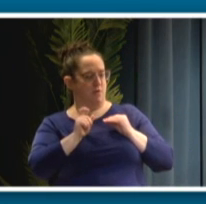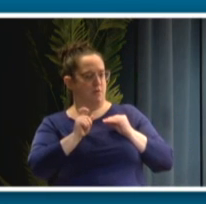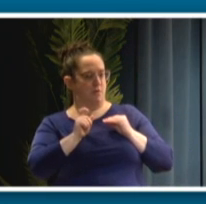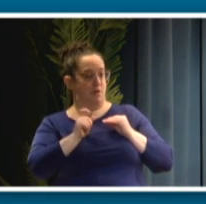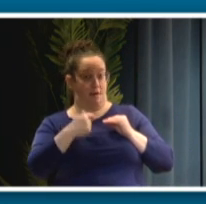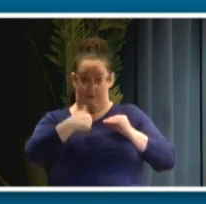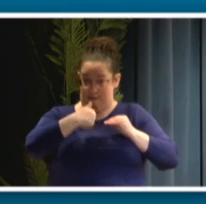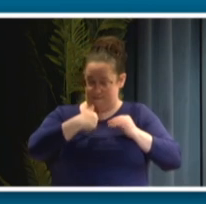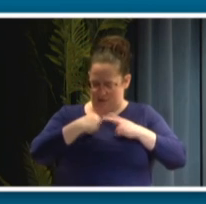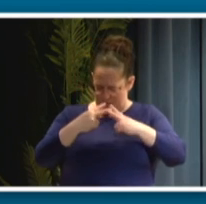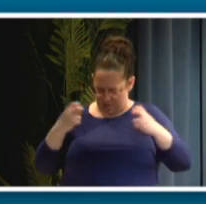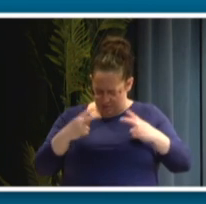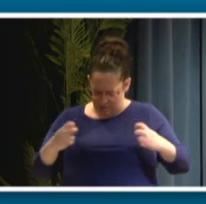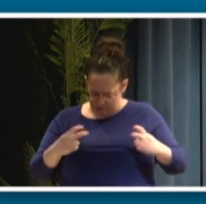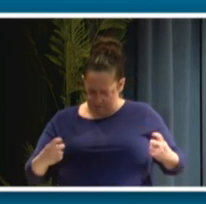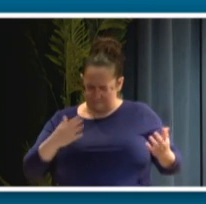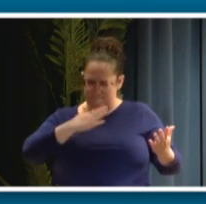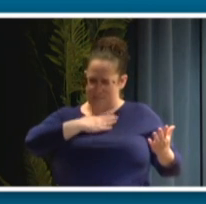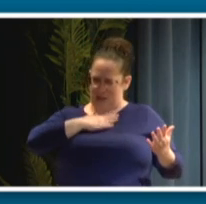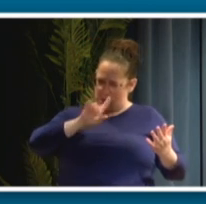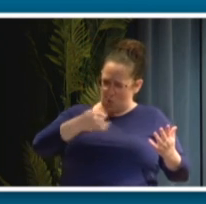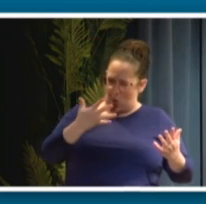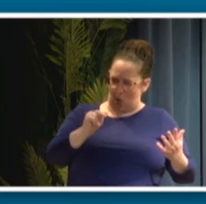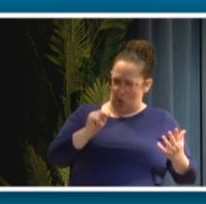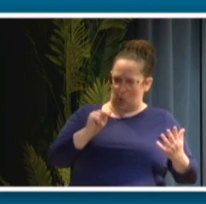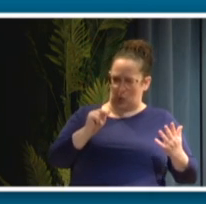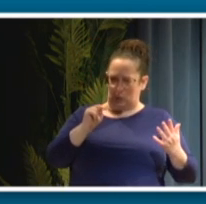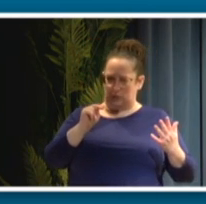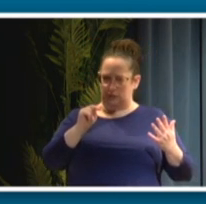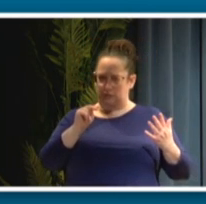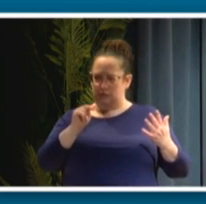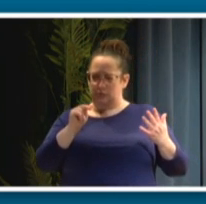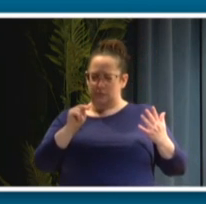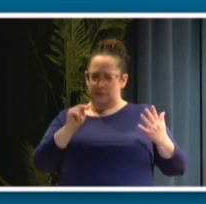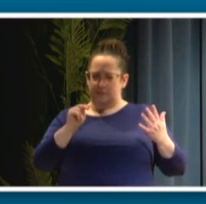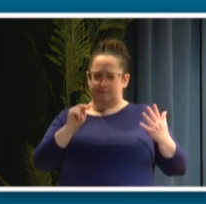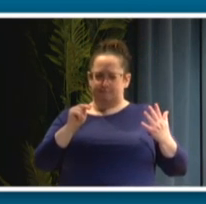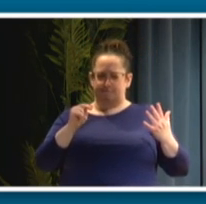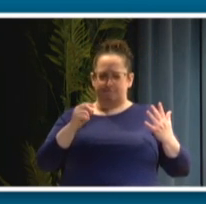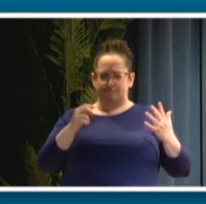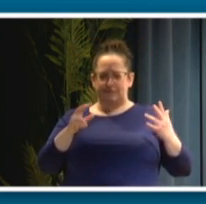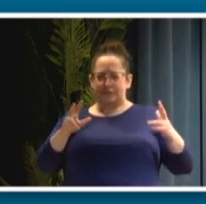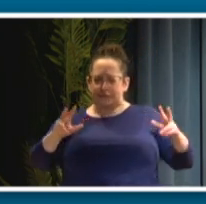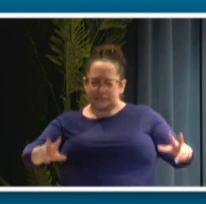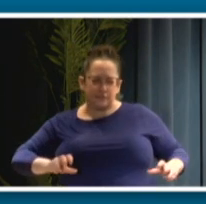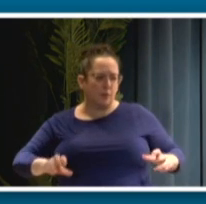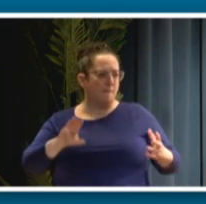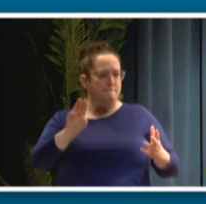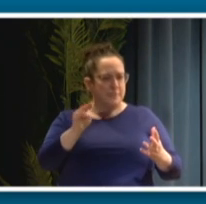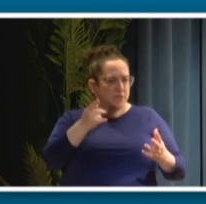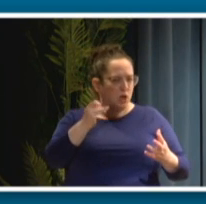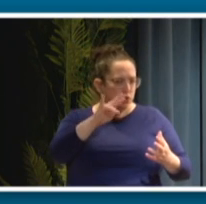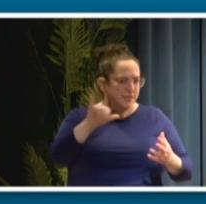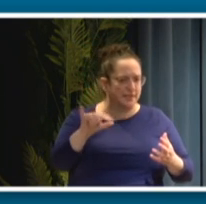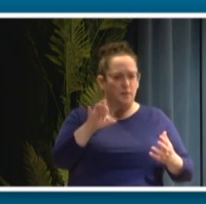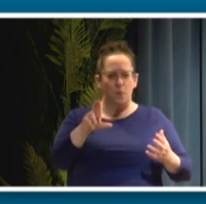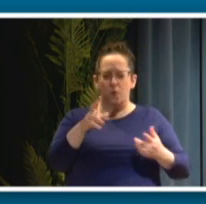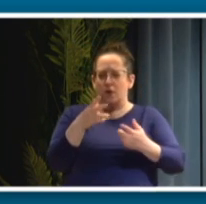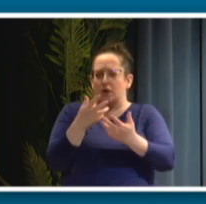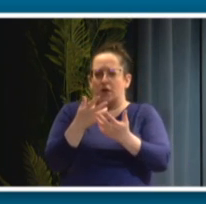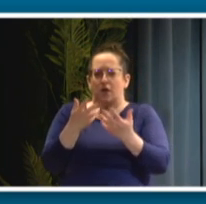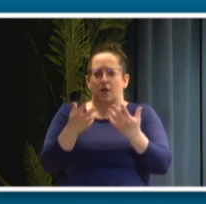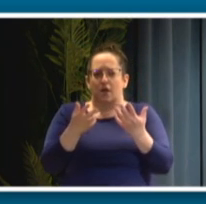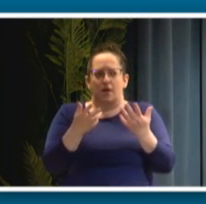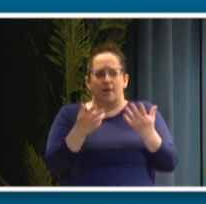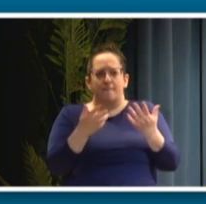my own misogyny, my own sort of like male identity in a space where like it's never actually, I mean, growing up, it's